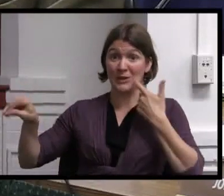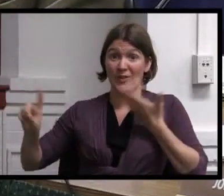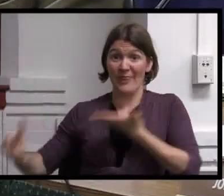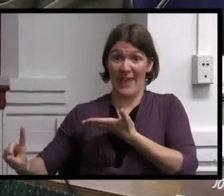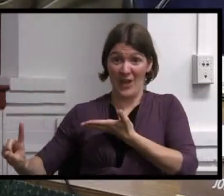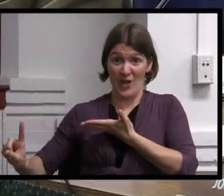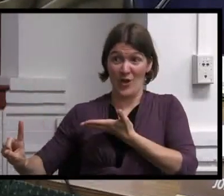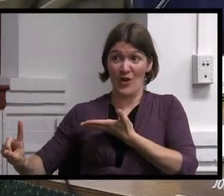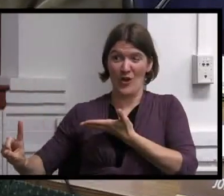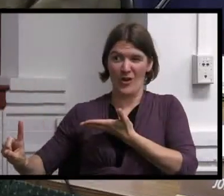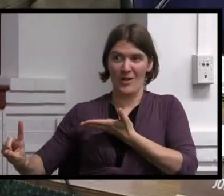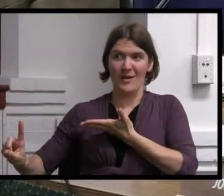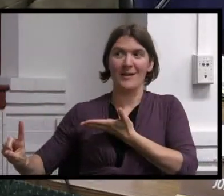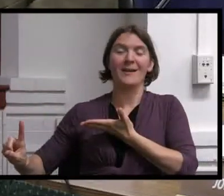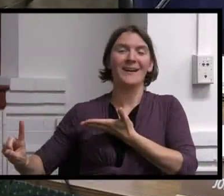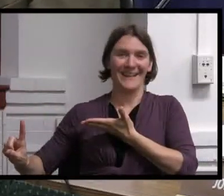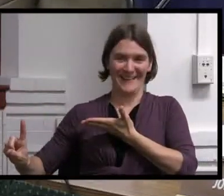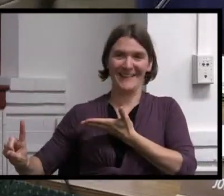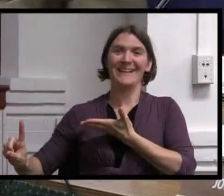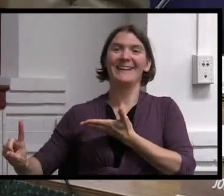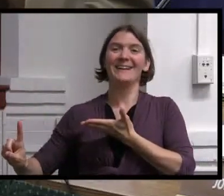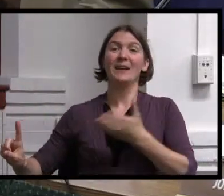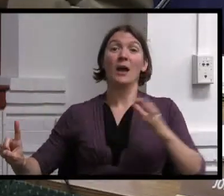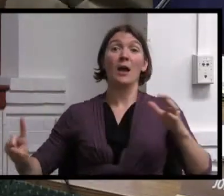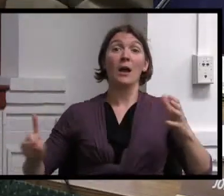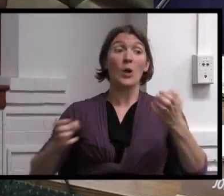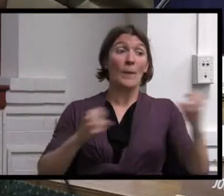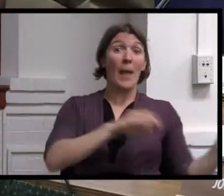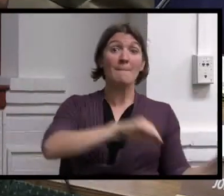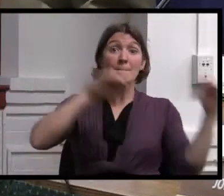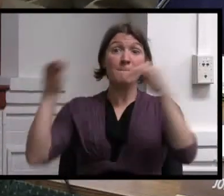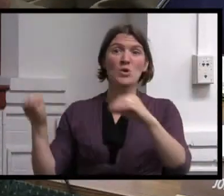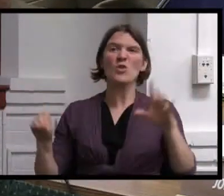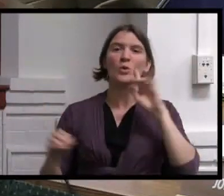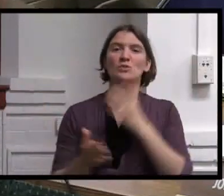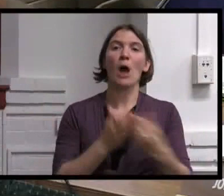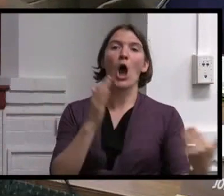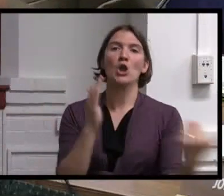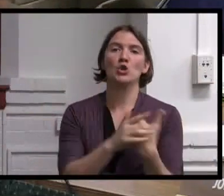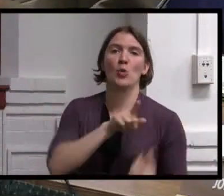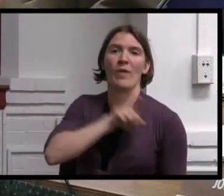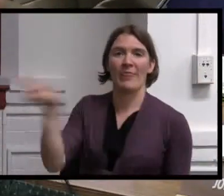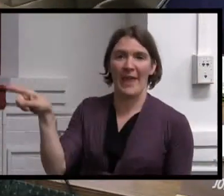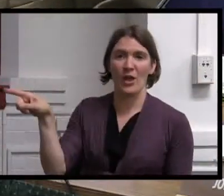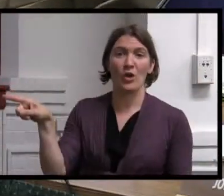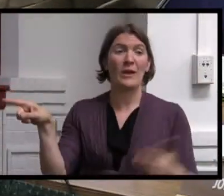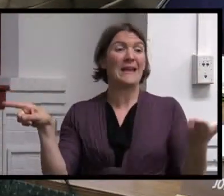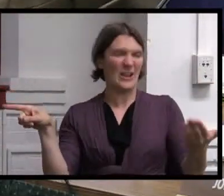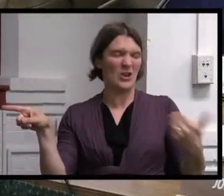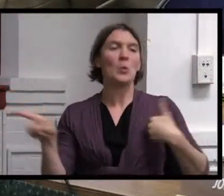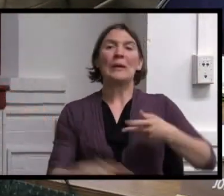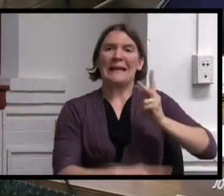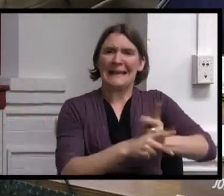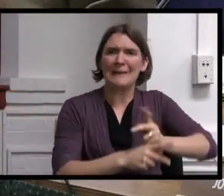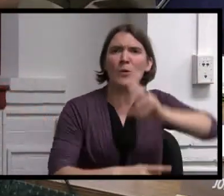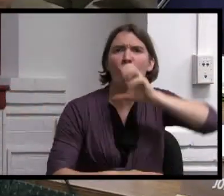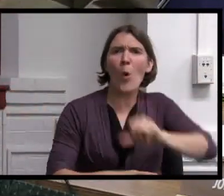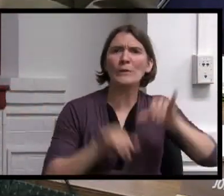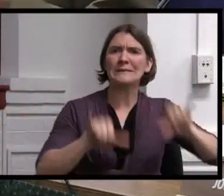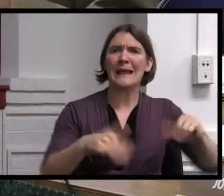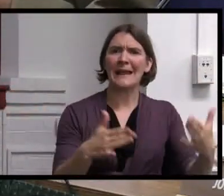than move the dispatch equipment from here. The dispatch equipment here is old, and